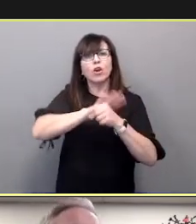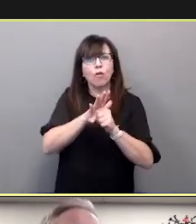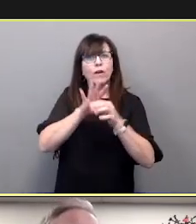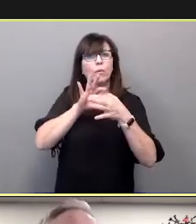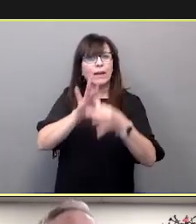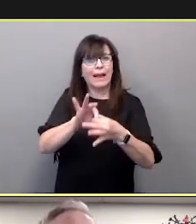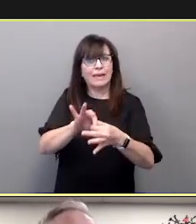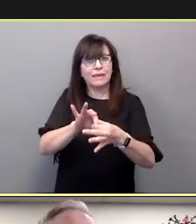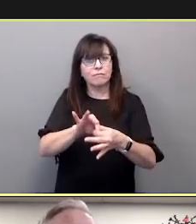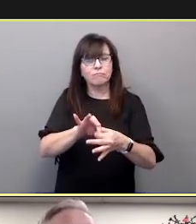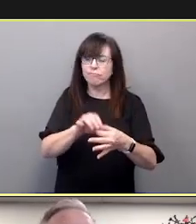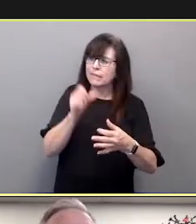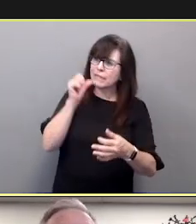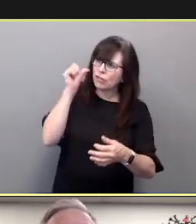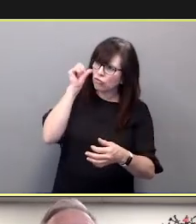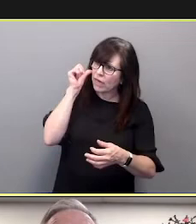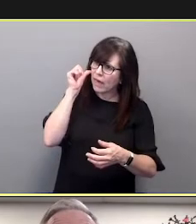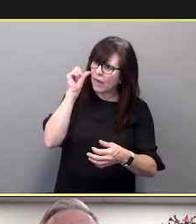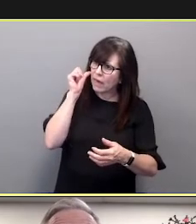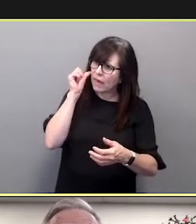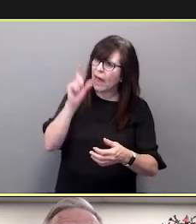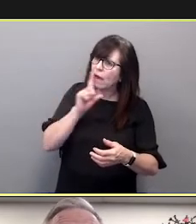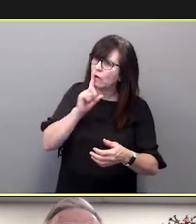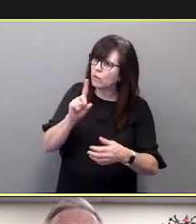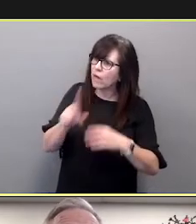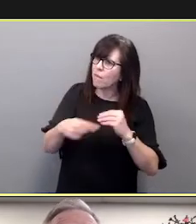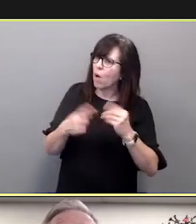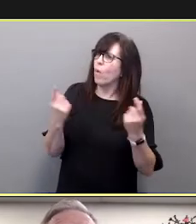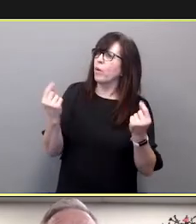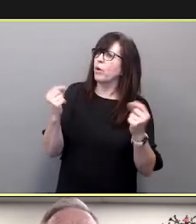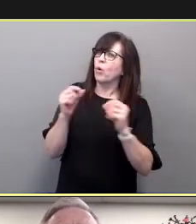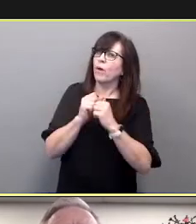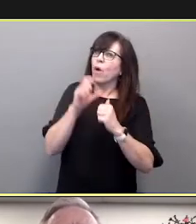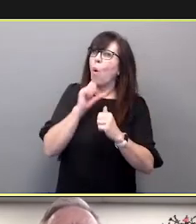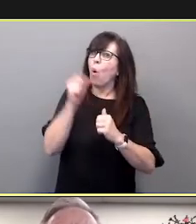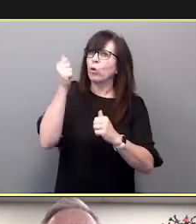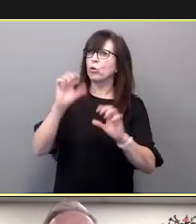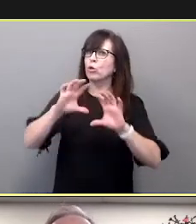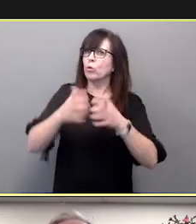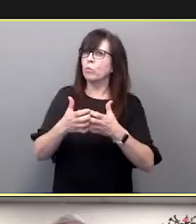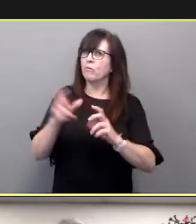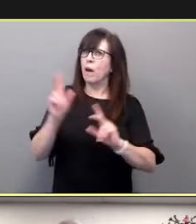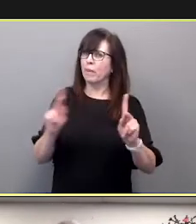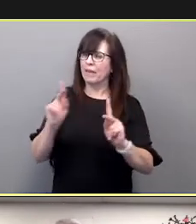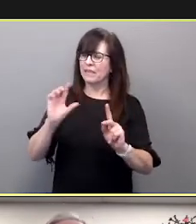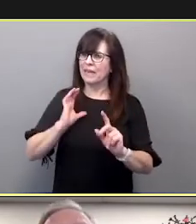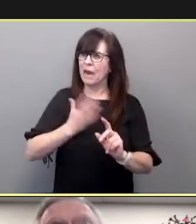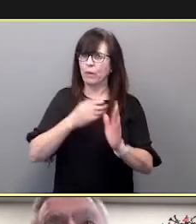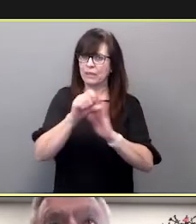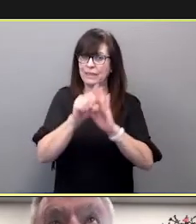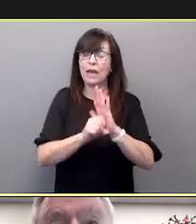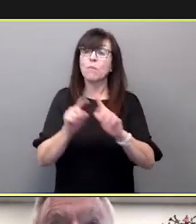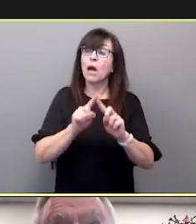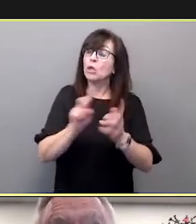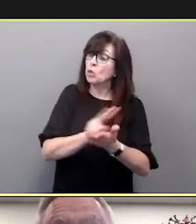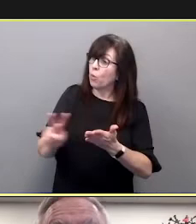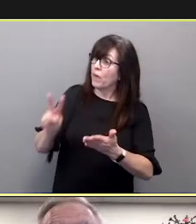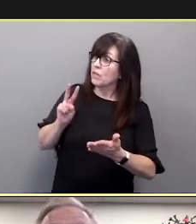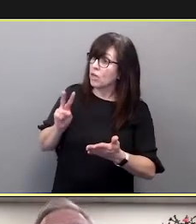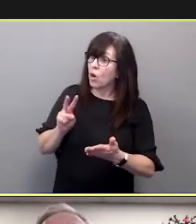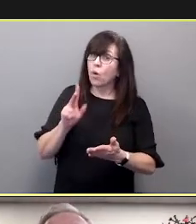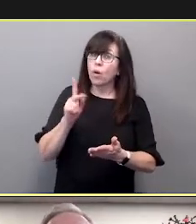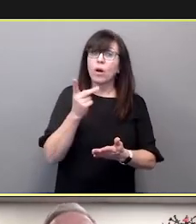yesterday, in fact, about what we're going to do with the aging population. But a couple weeks ago at our last press conference, Chris